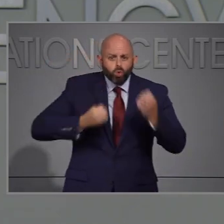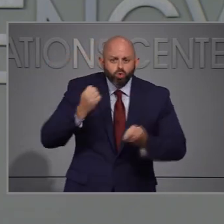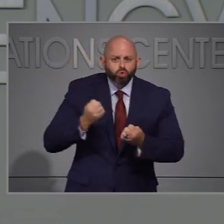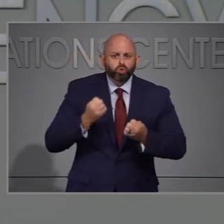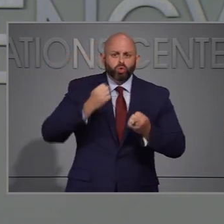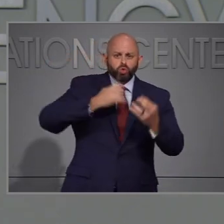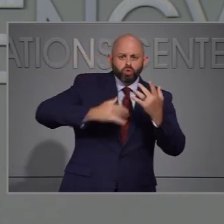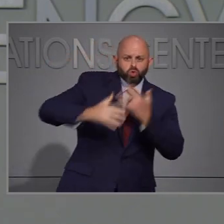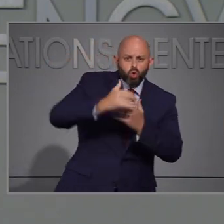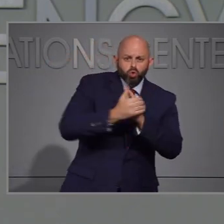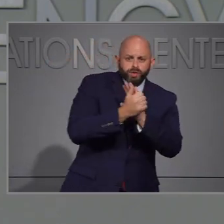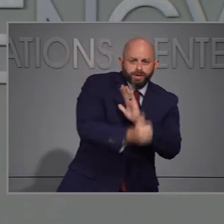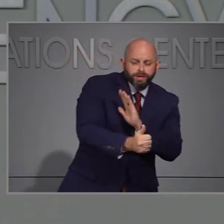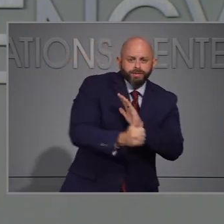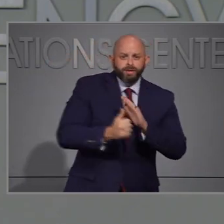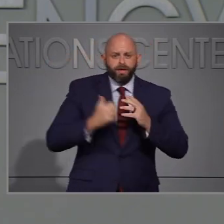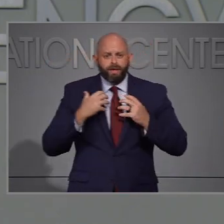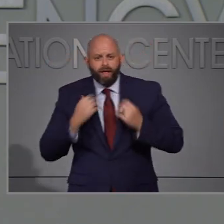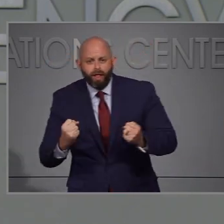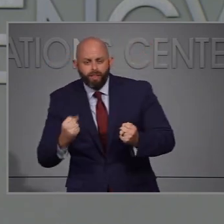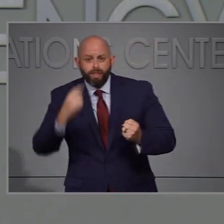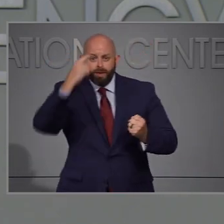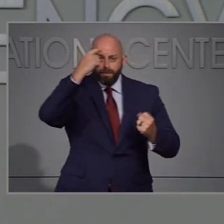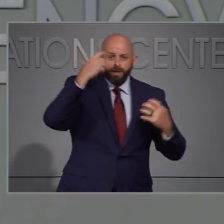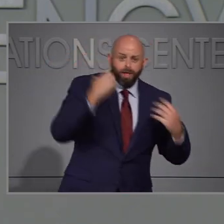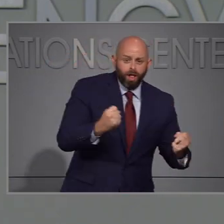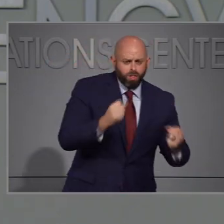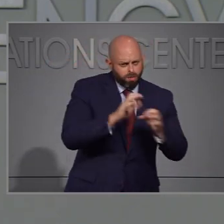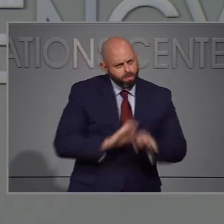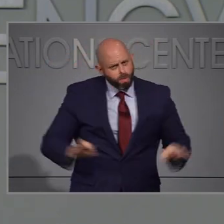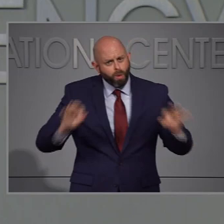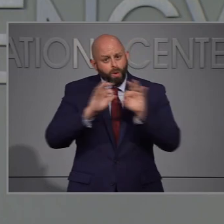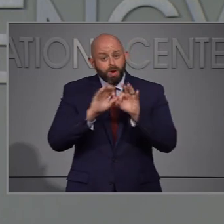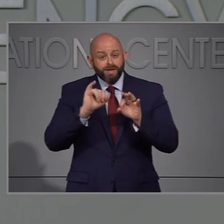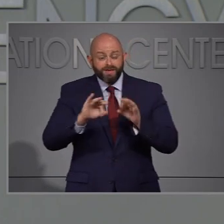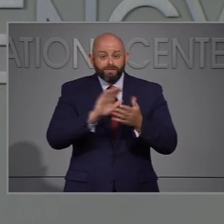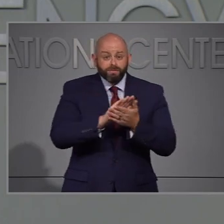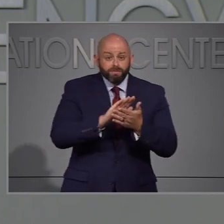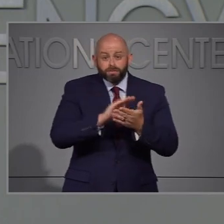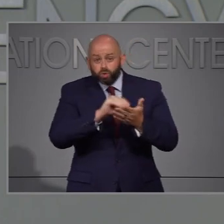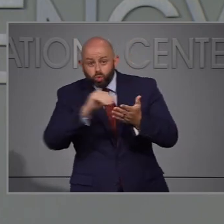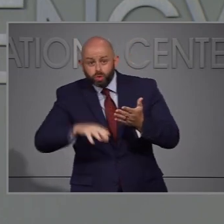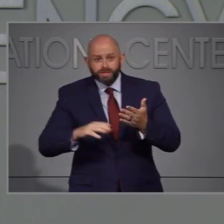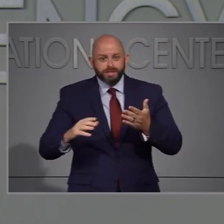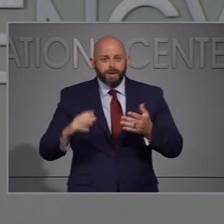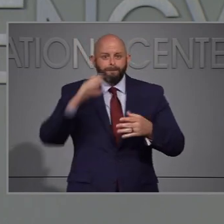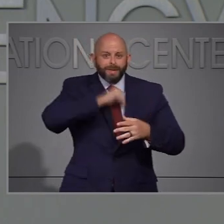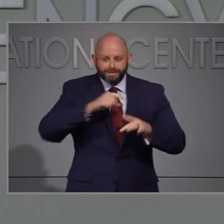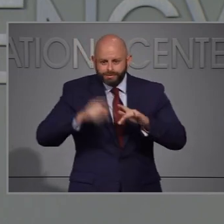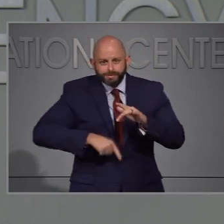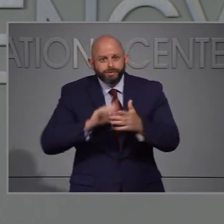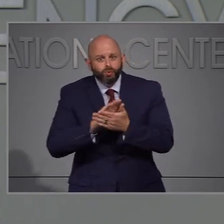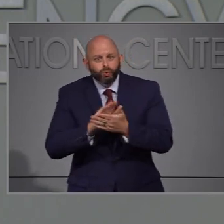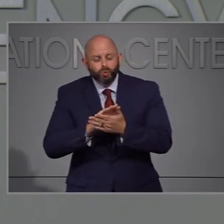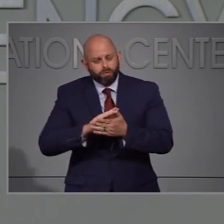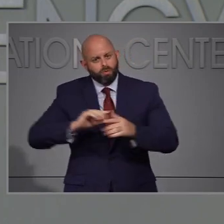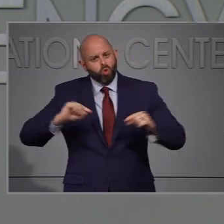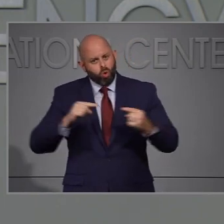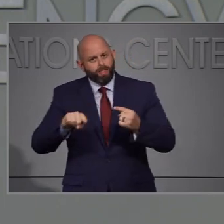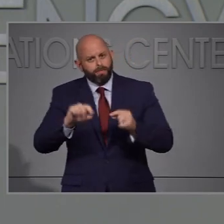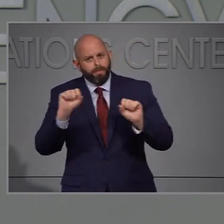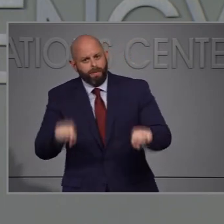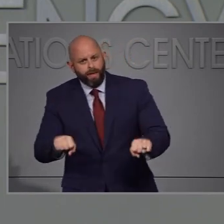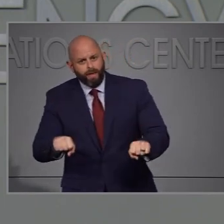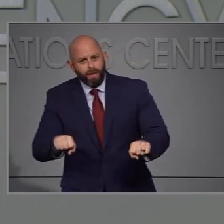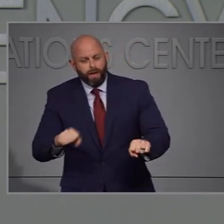well-being, and that missing school is actually harmful to children. With any hard decision like this, it's necessary